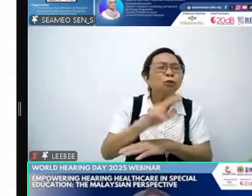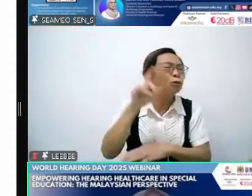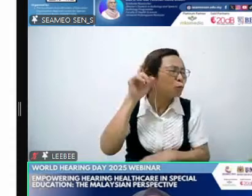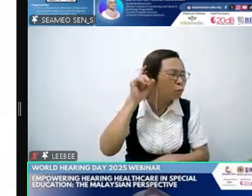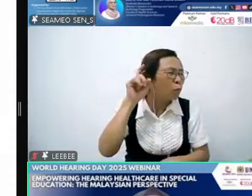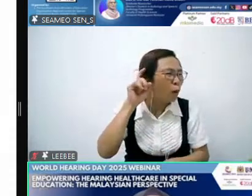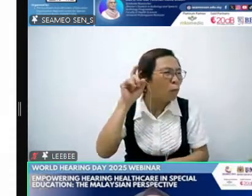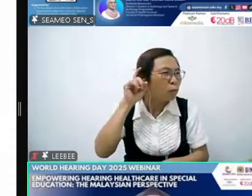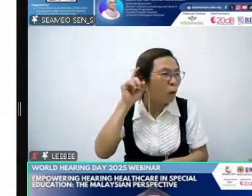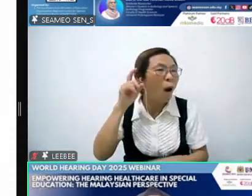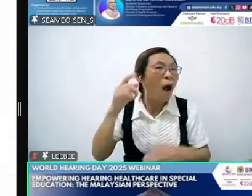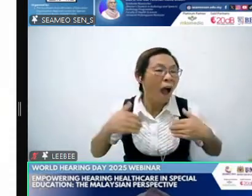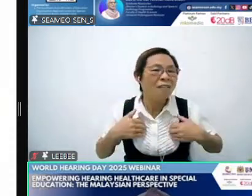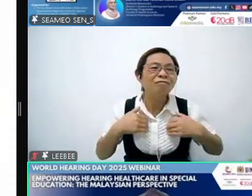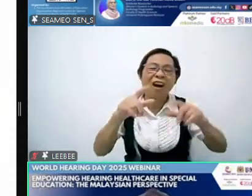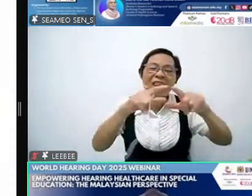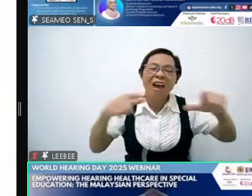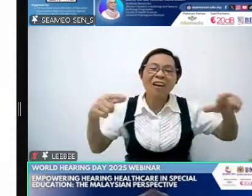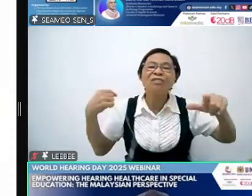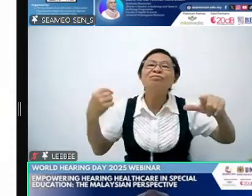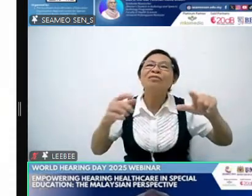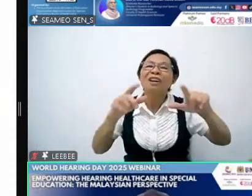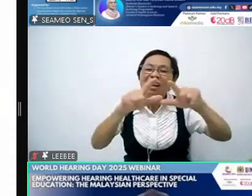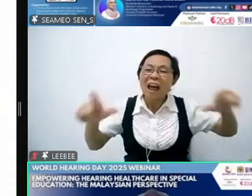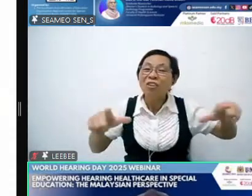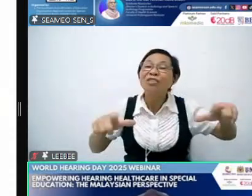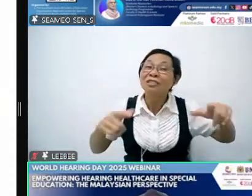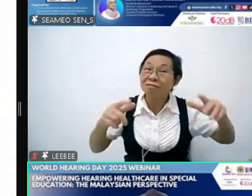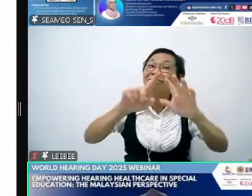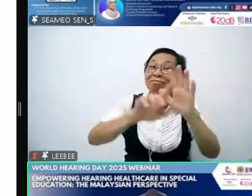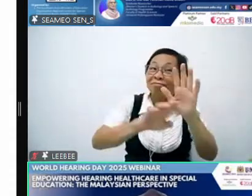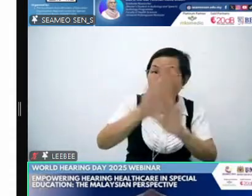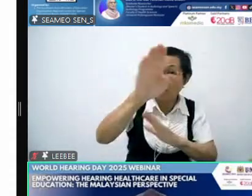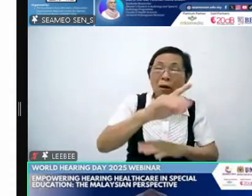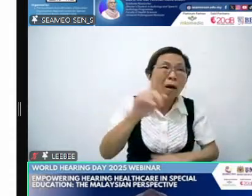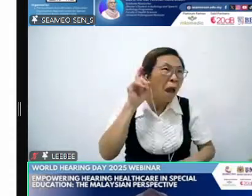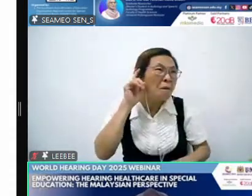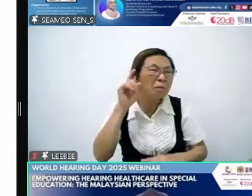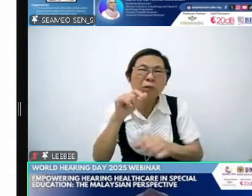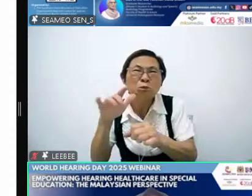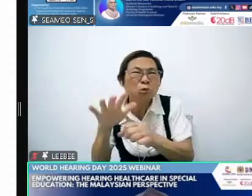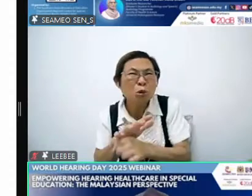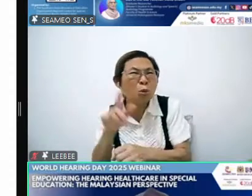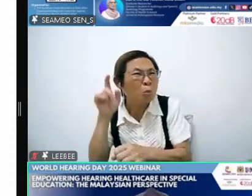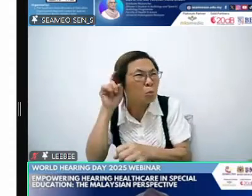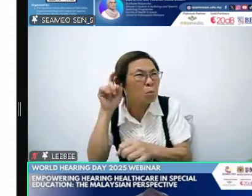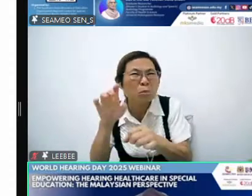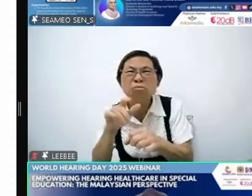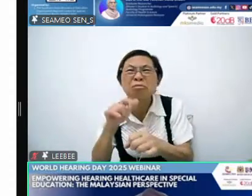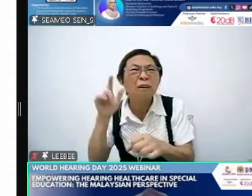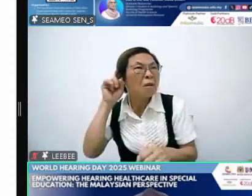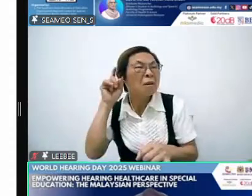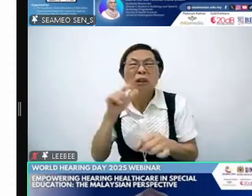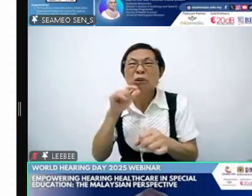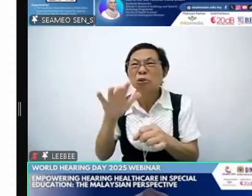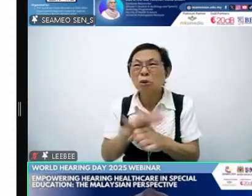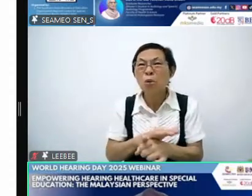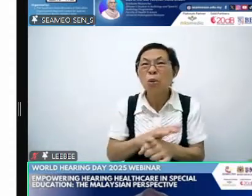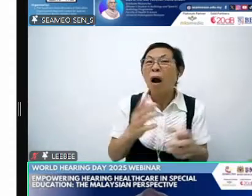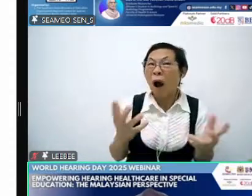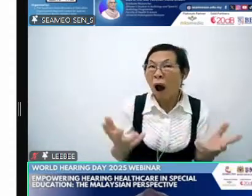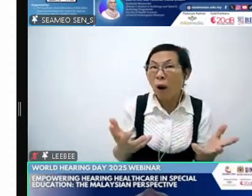language development, but just having a hearing aid isn't enough. Its effectiveness depends on how well it